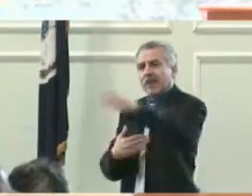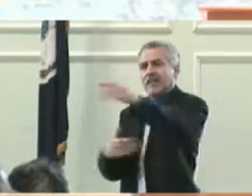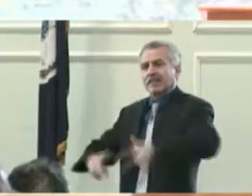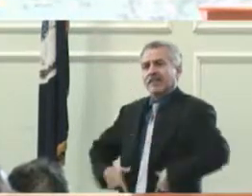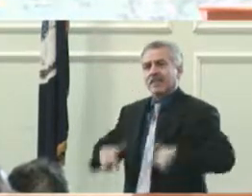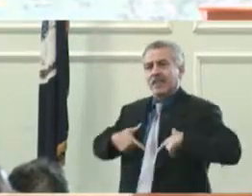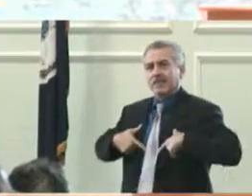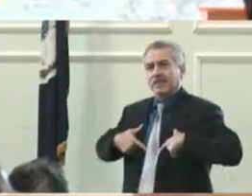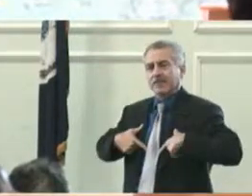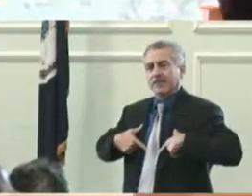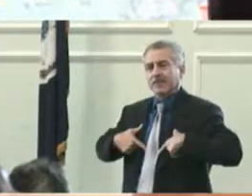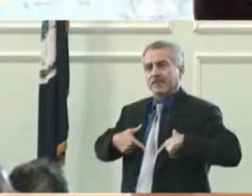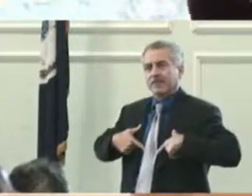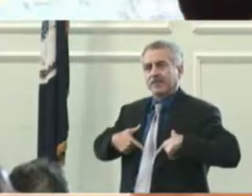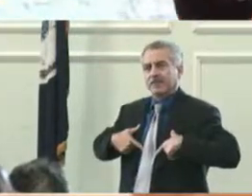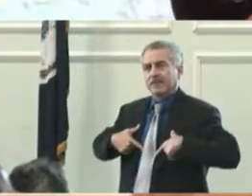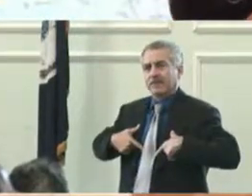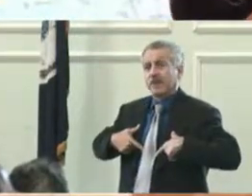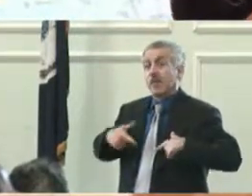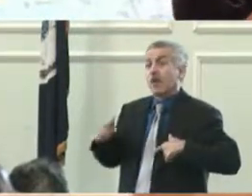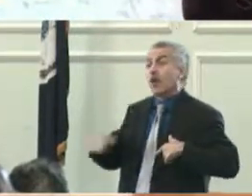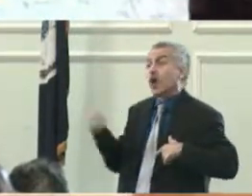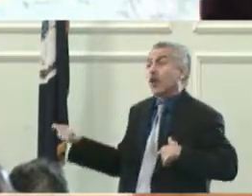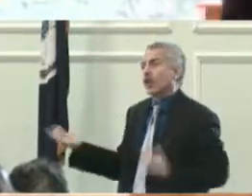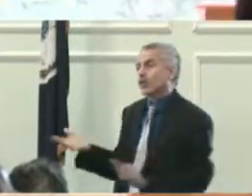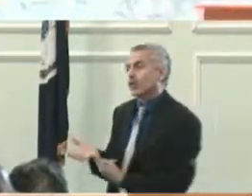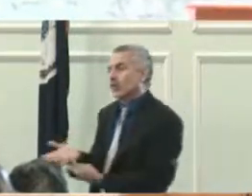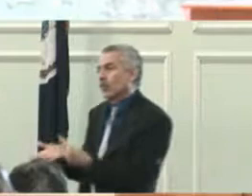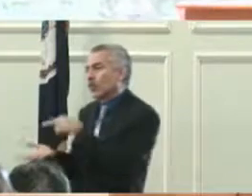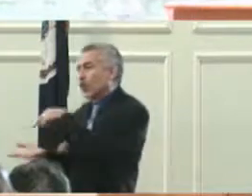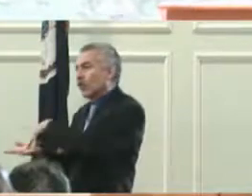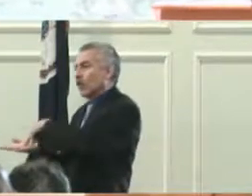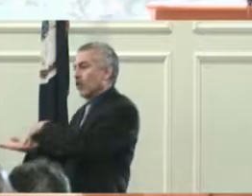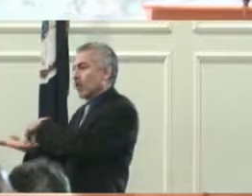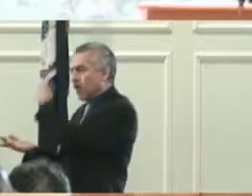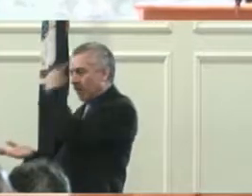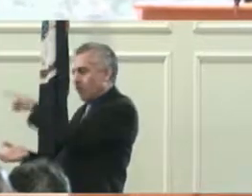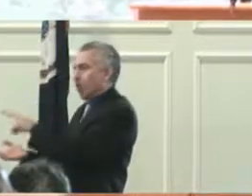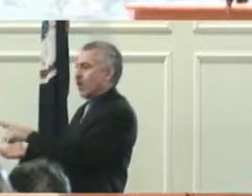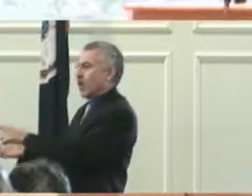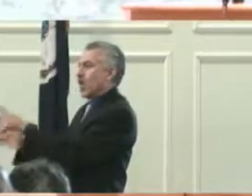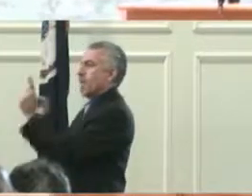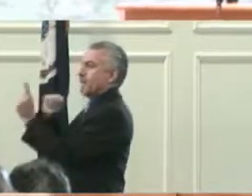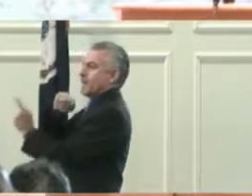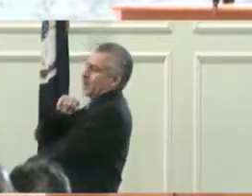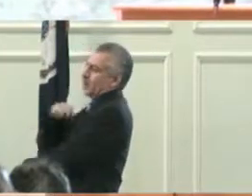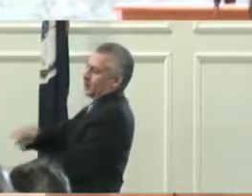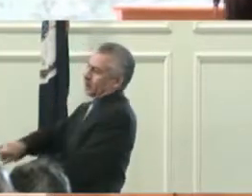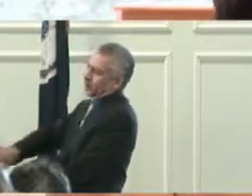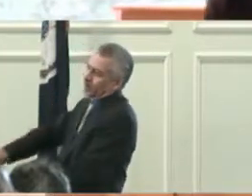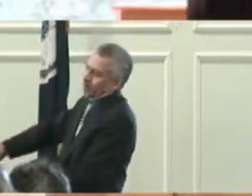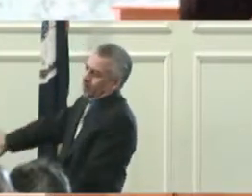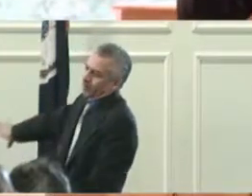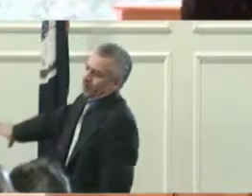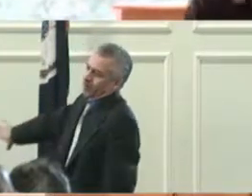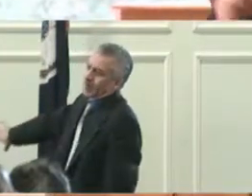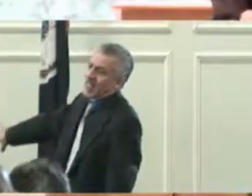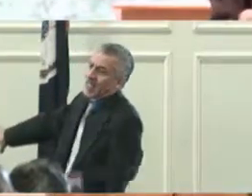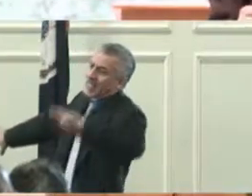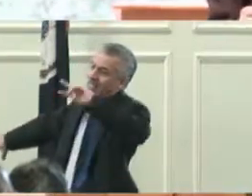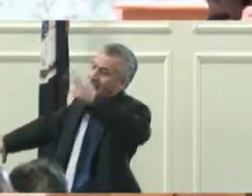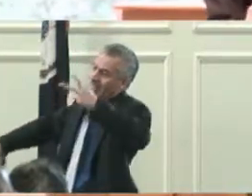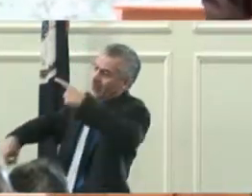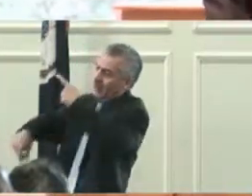then it says some to what? To everlasting contempt. And I believe that points to the second